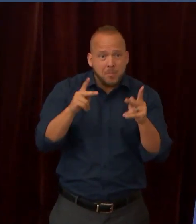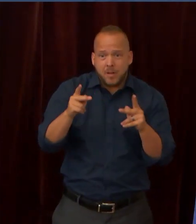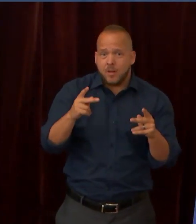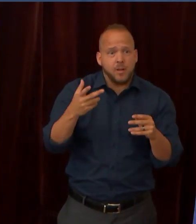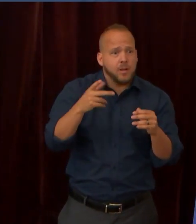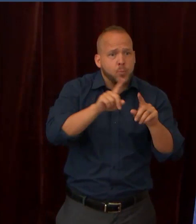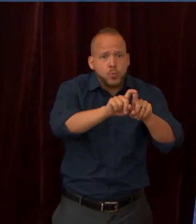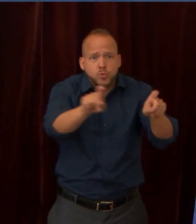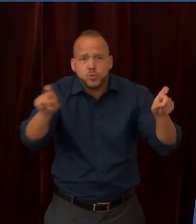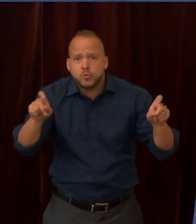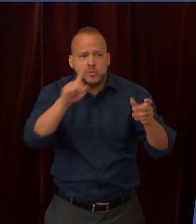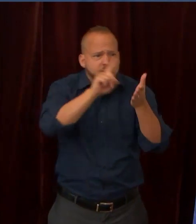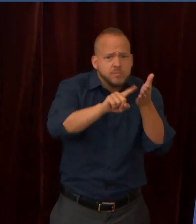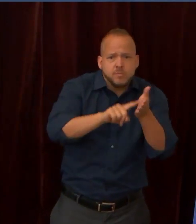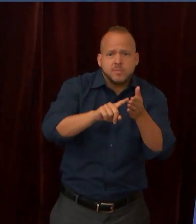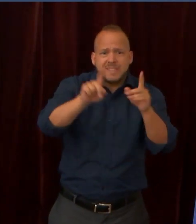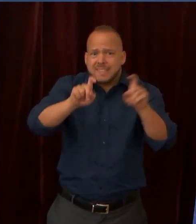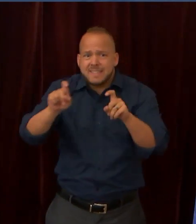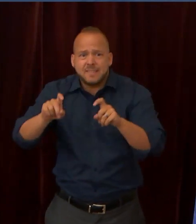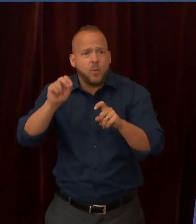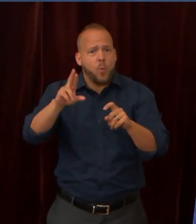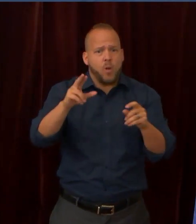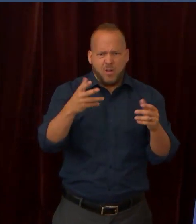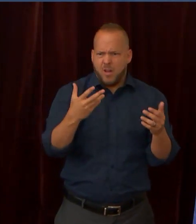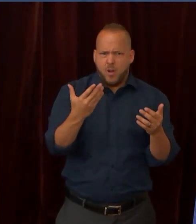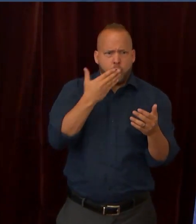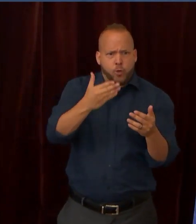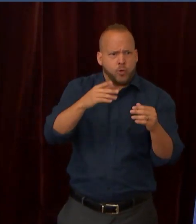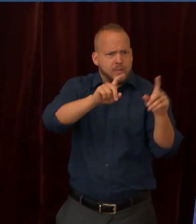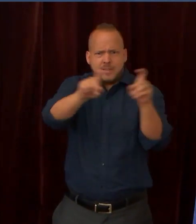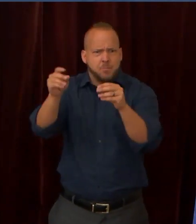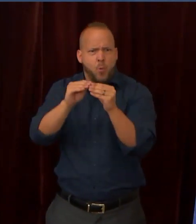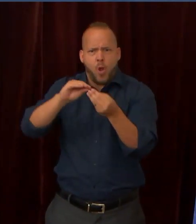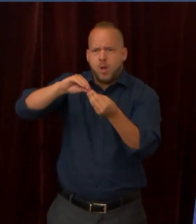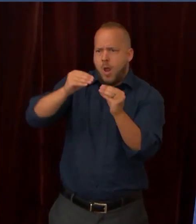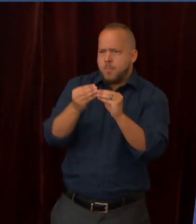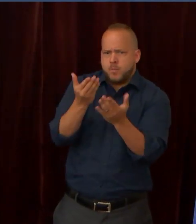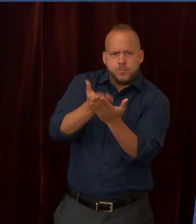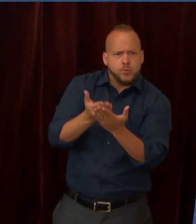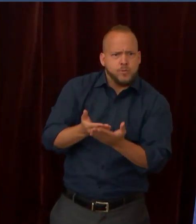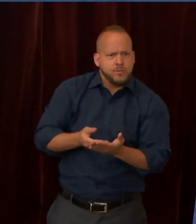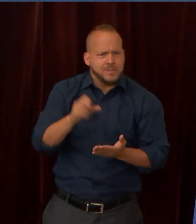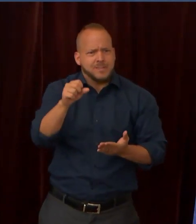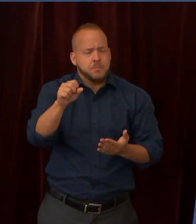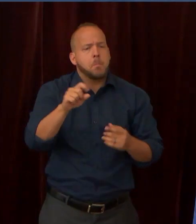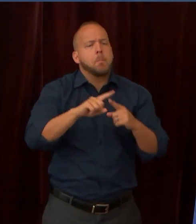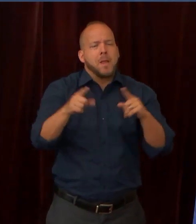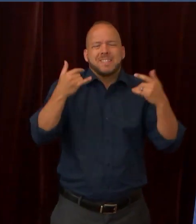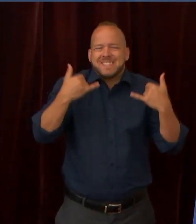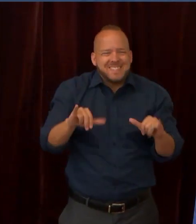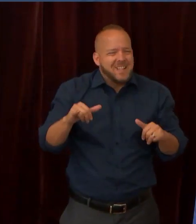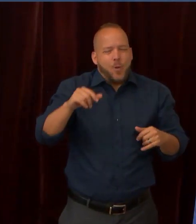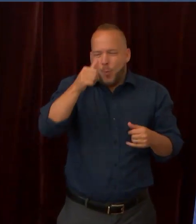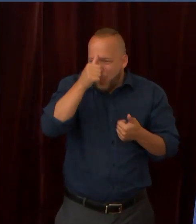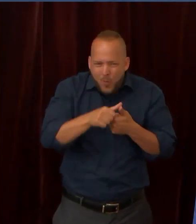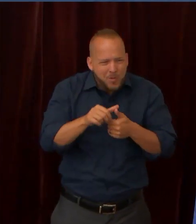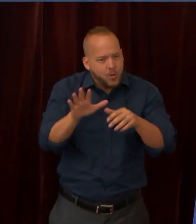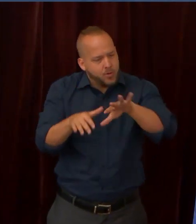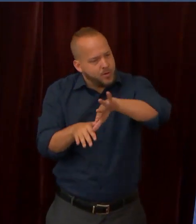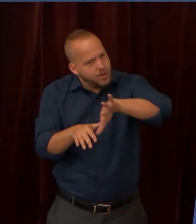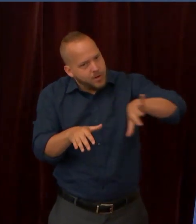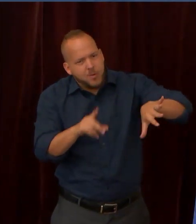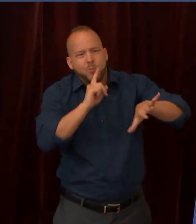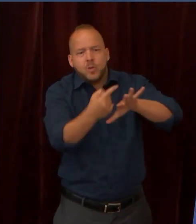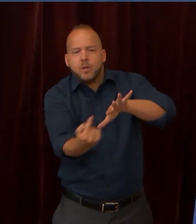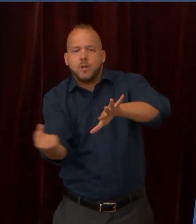attention, and it remains literally something that is a life and death matter. It is easy to forget.